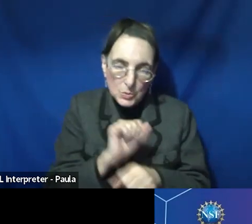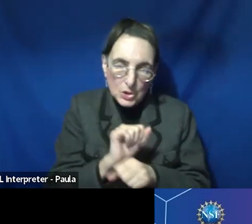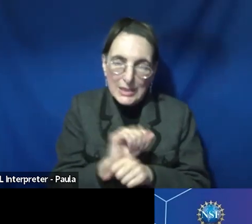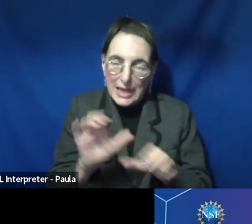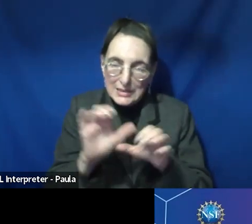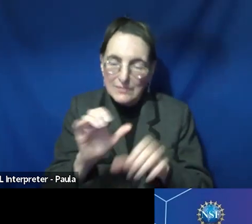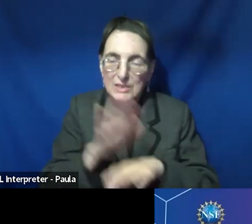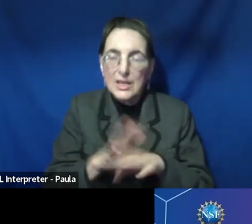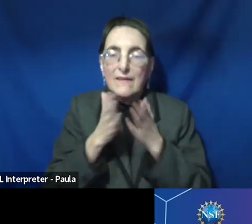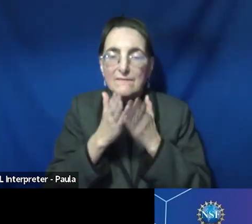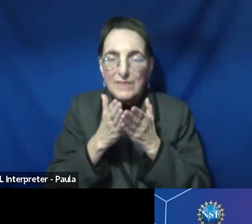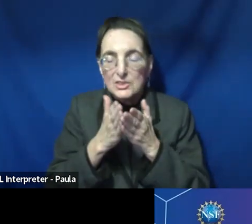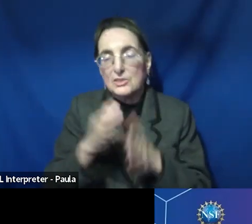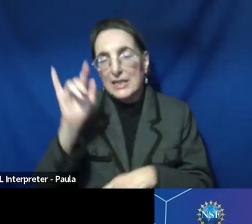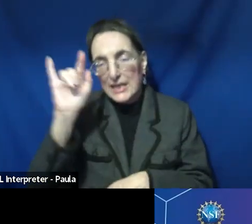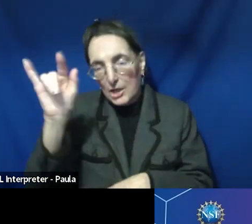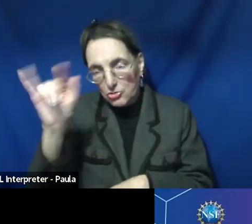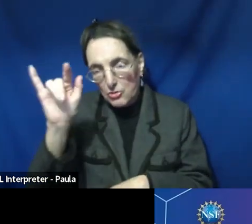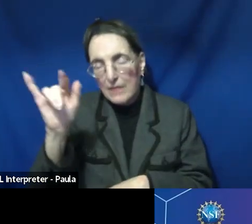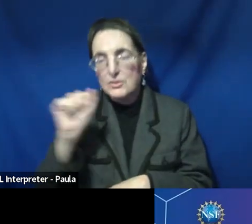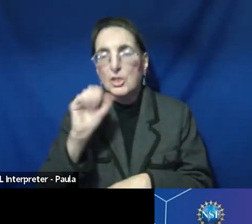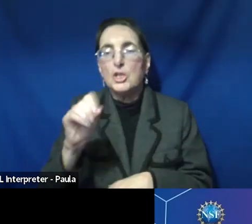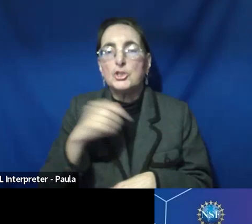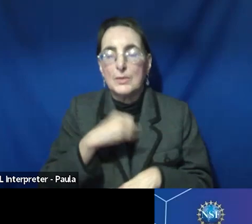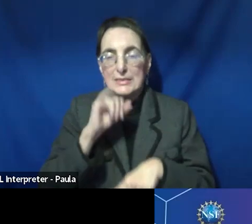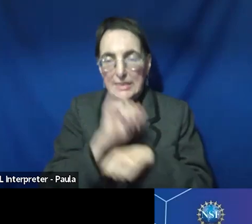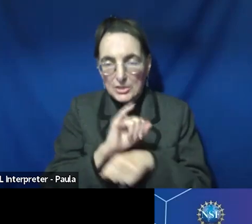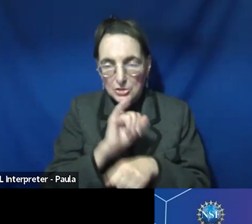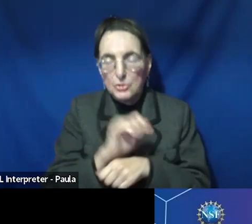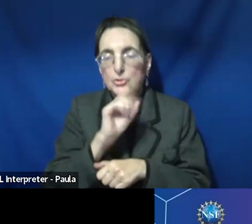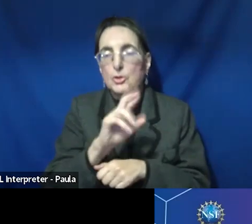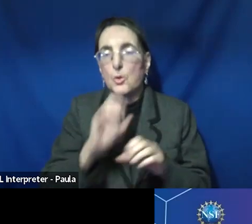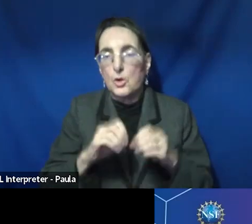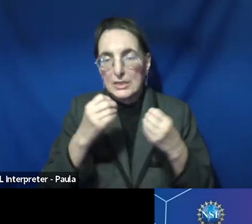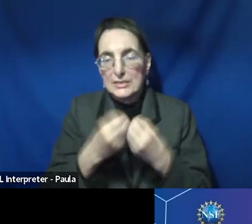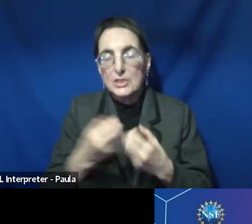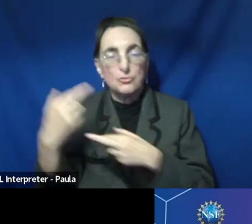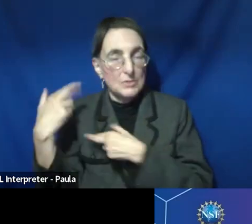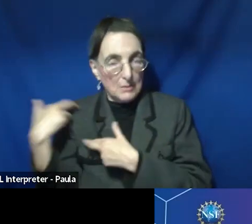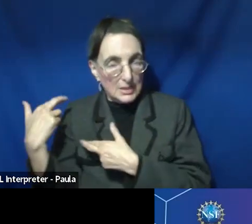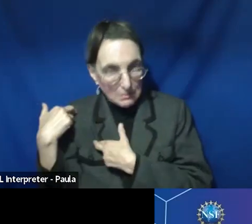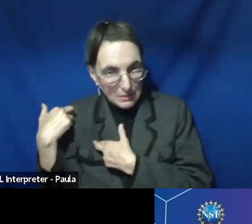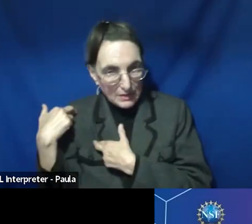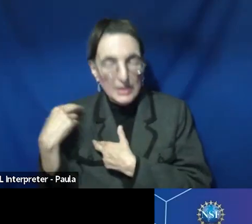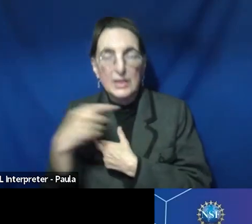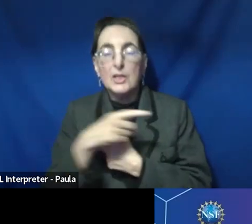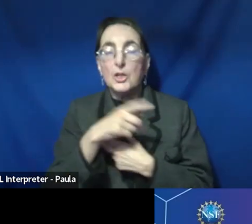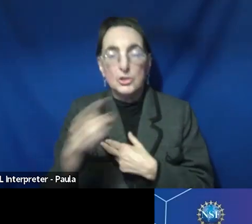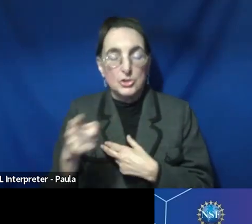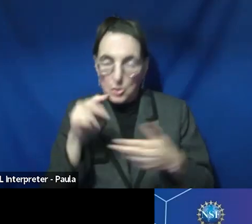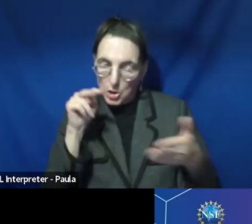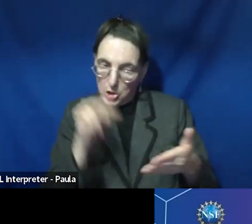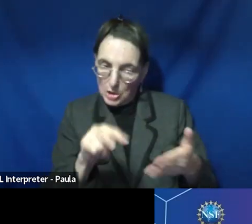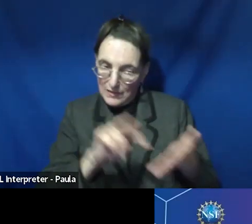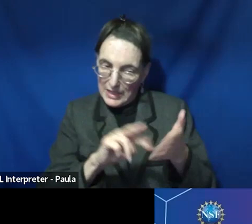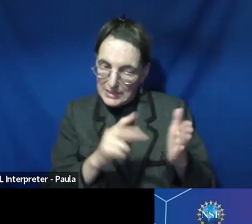and aircraft. So it is an institution or an organization's responsibility to take that definition and